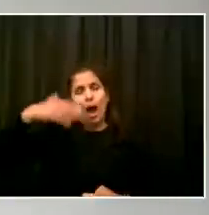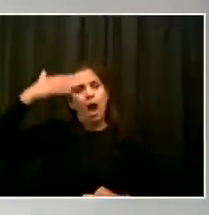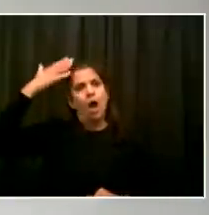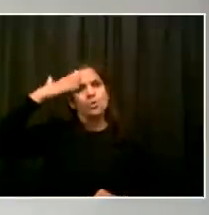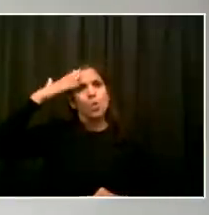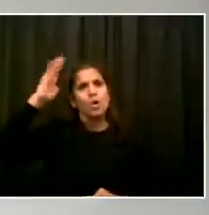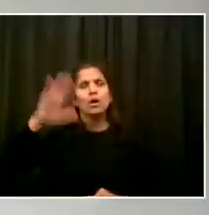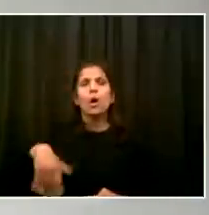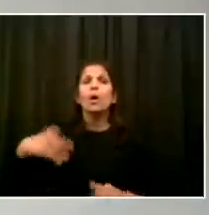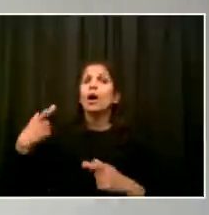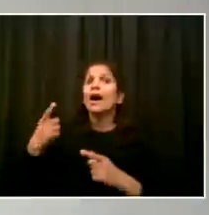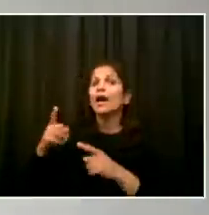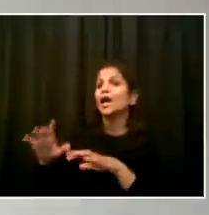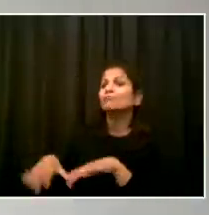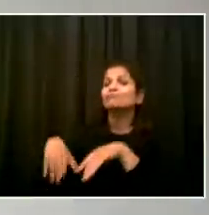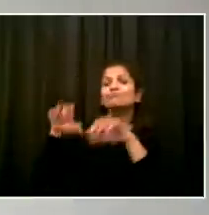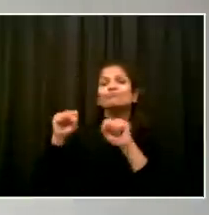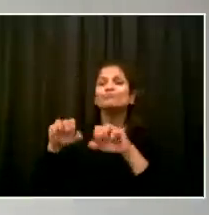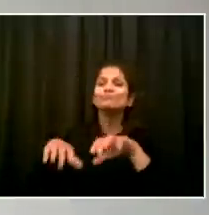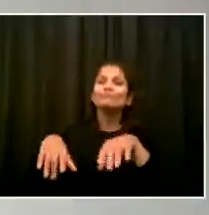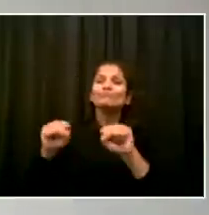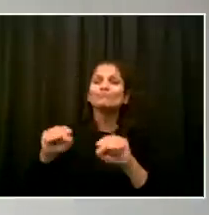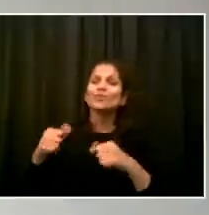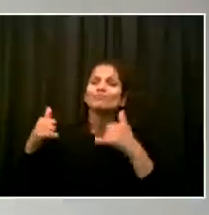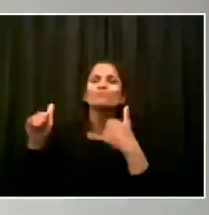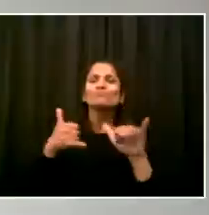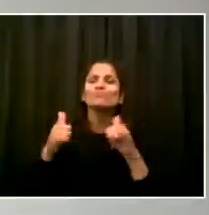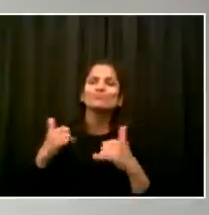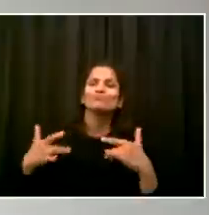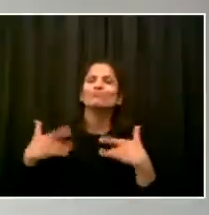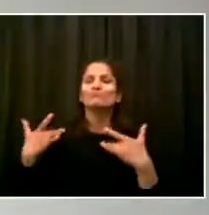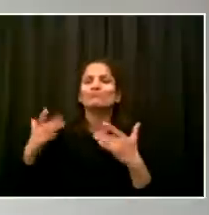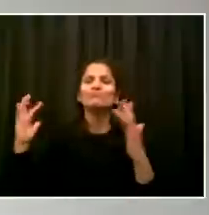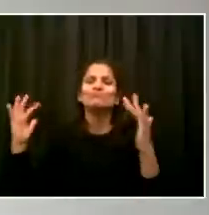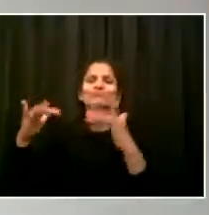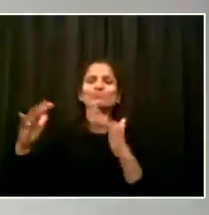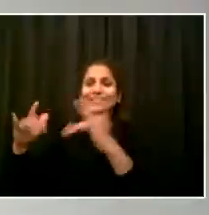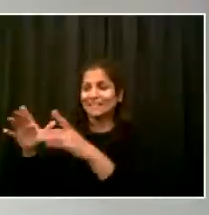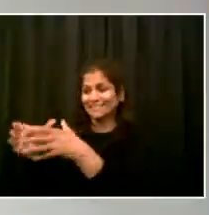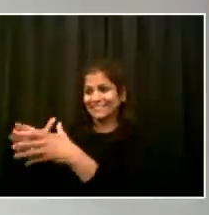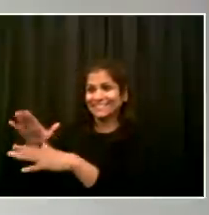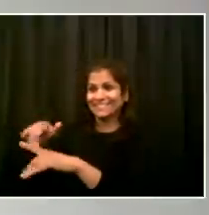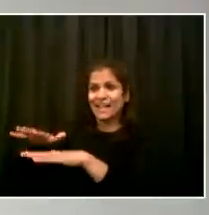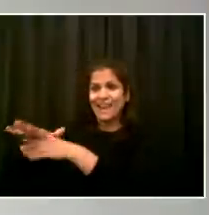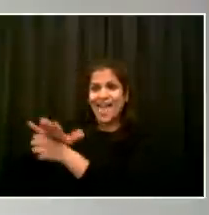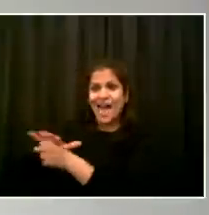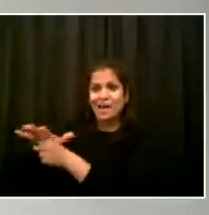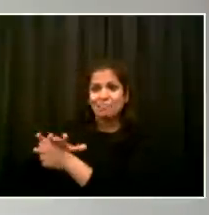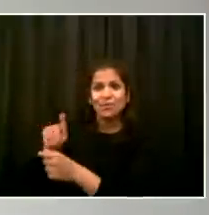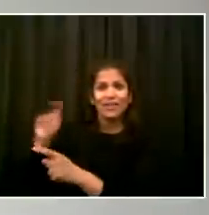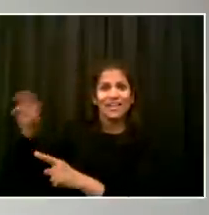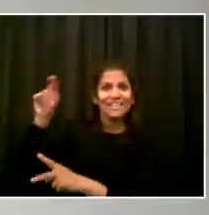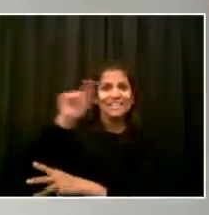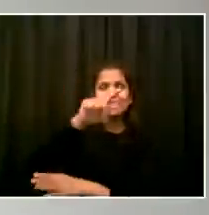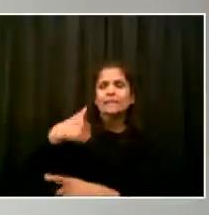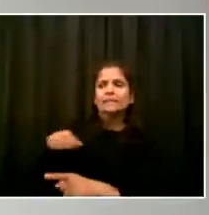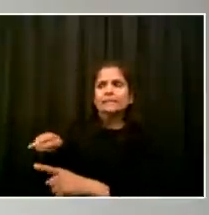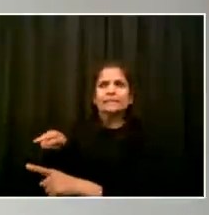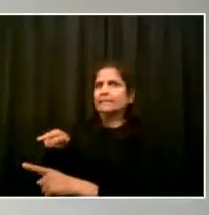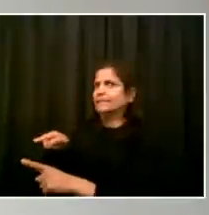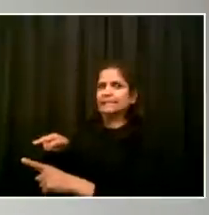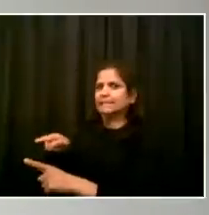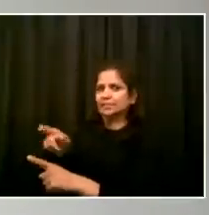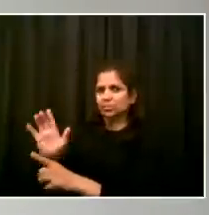individuals, sharing best practices around safety, and really how to best utilize the urban scape. So we'll